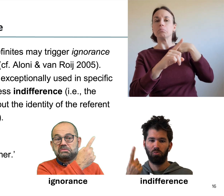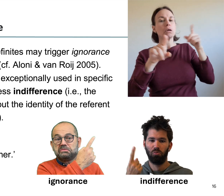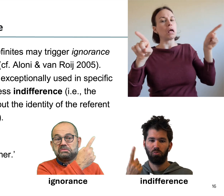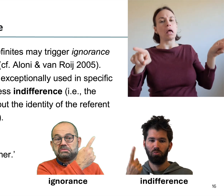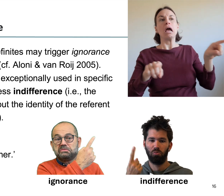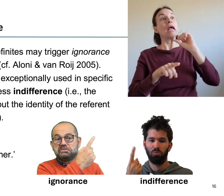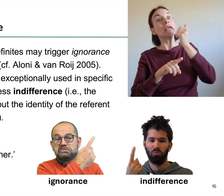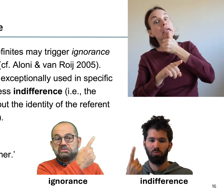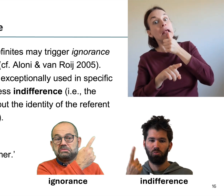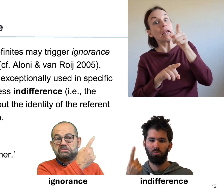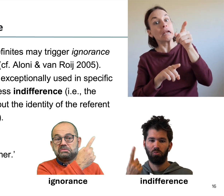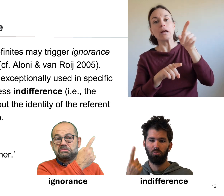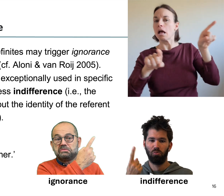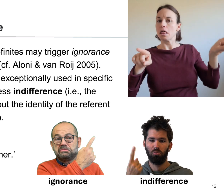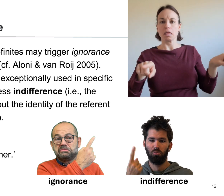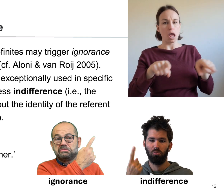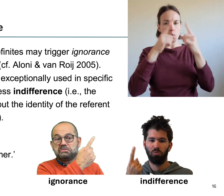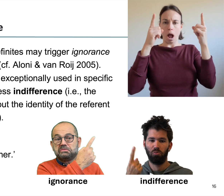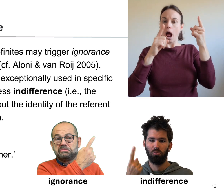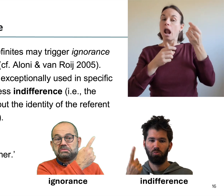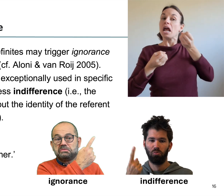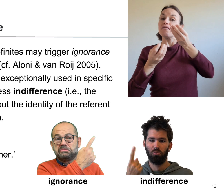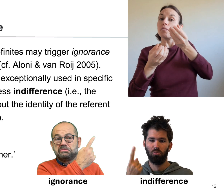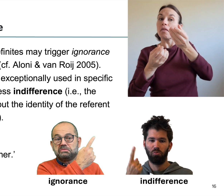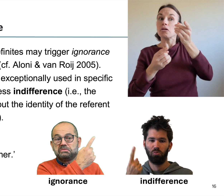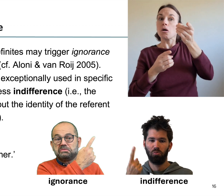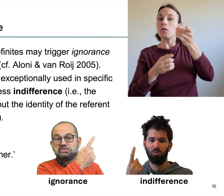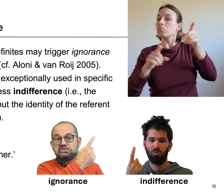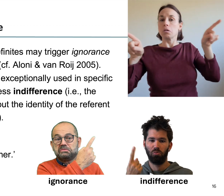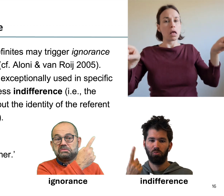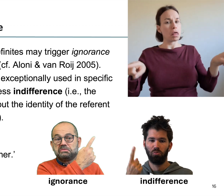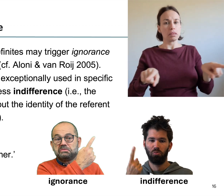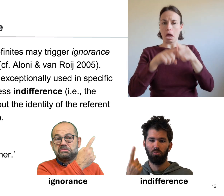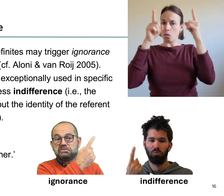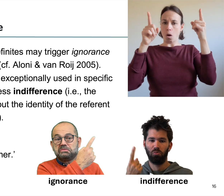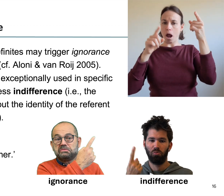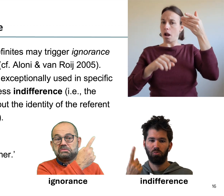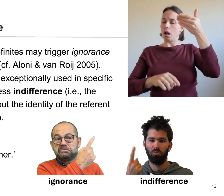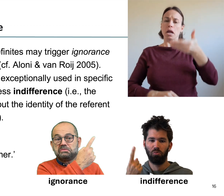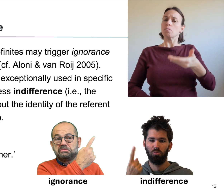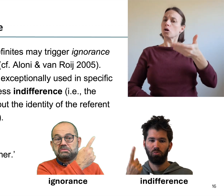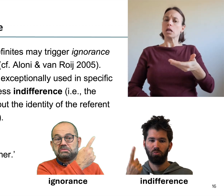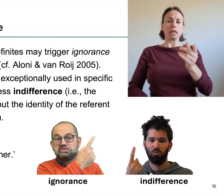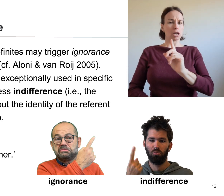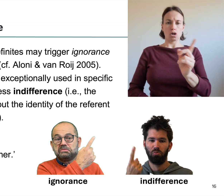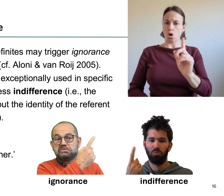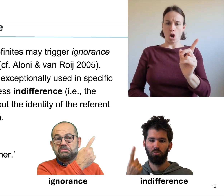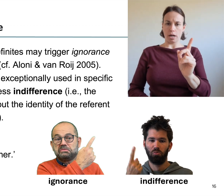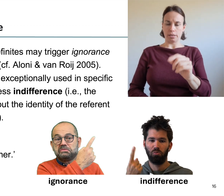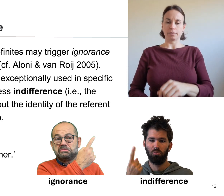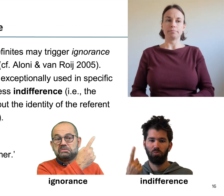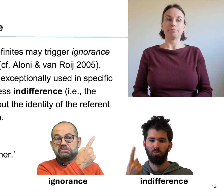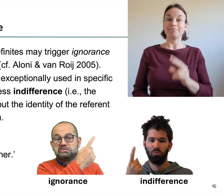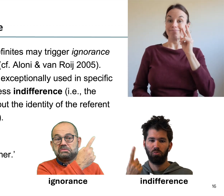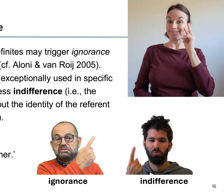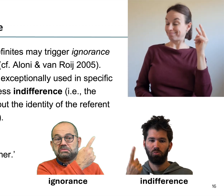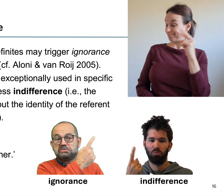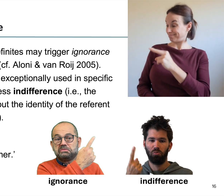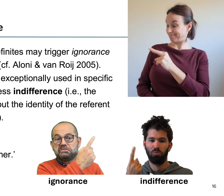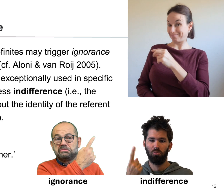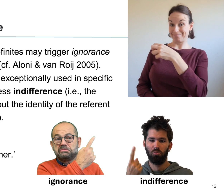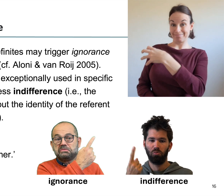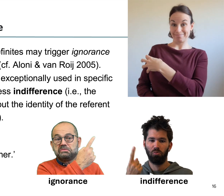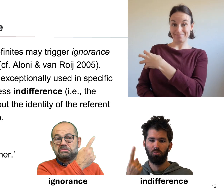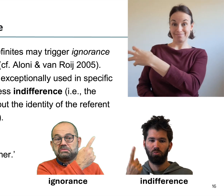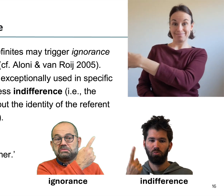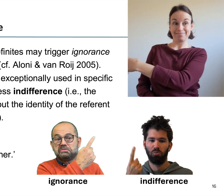the referent or considers that information irrelevant. So in the slide, you can observe that the